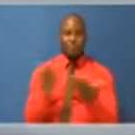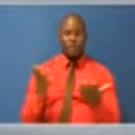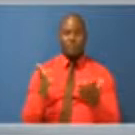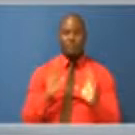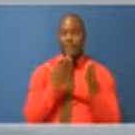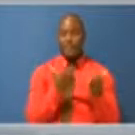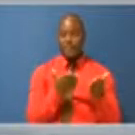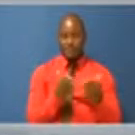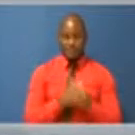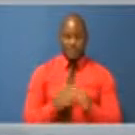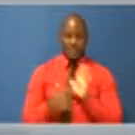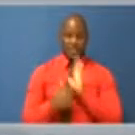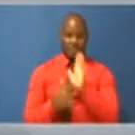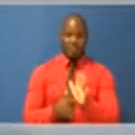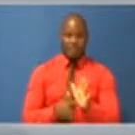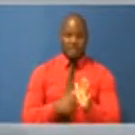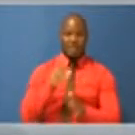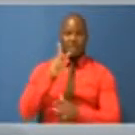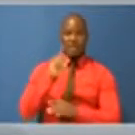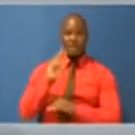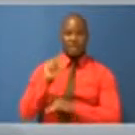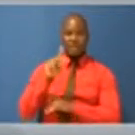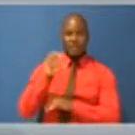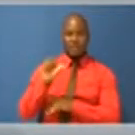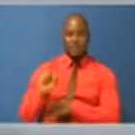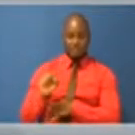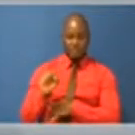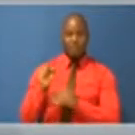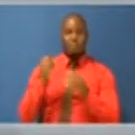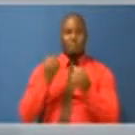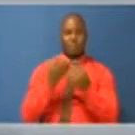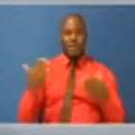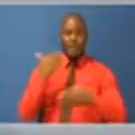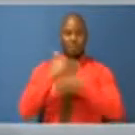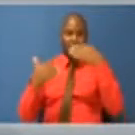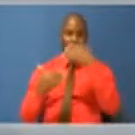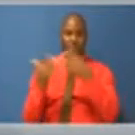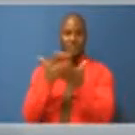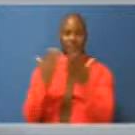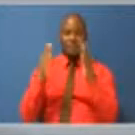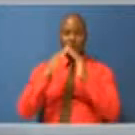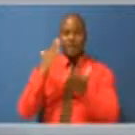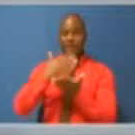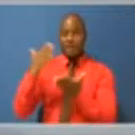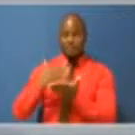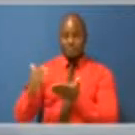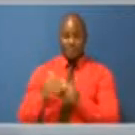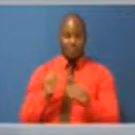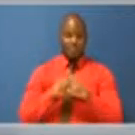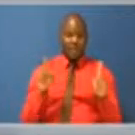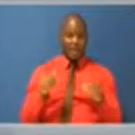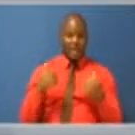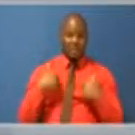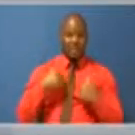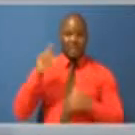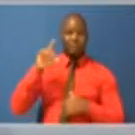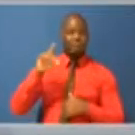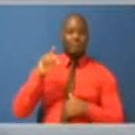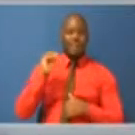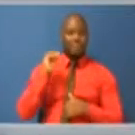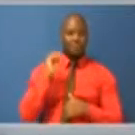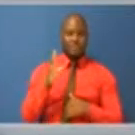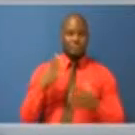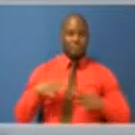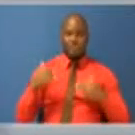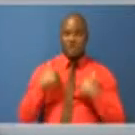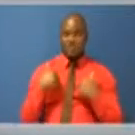available for example in kilauea there's a lot of apartment units that are available for rent but they are unaffordable because